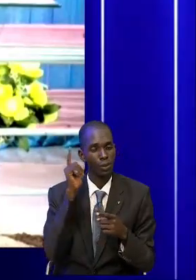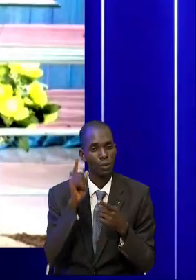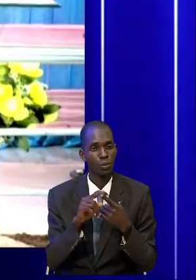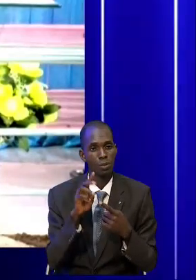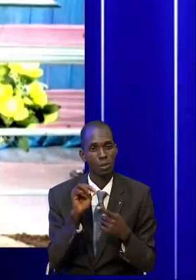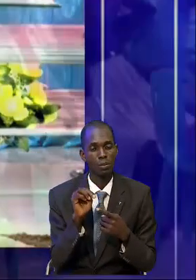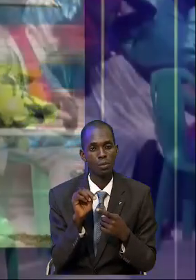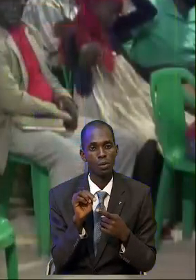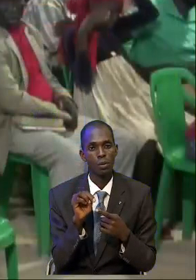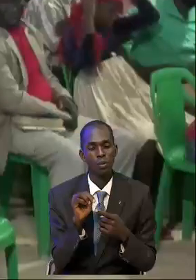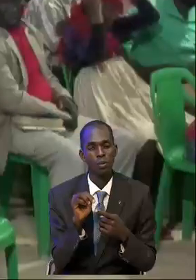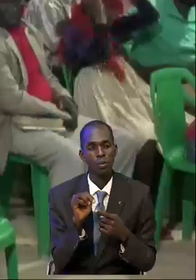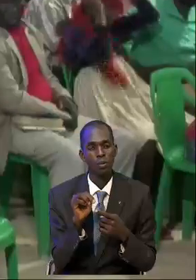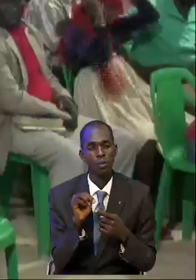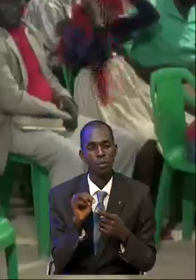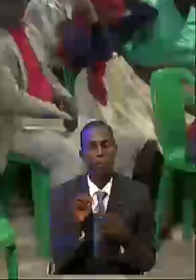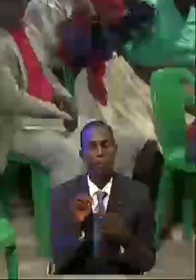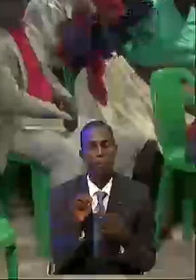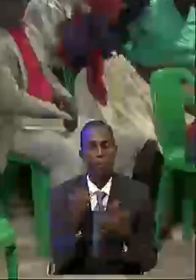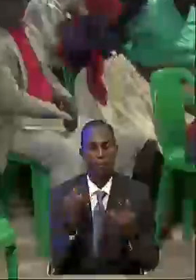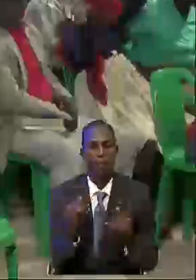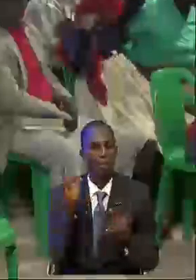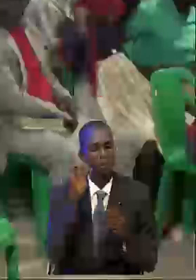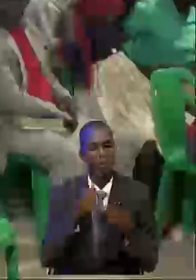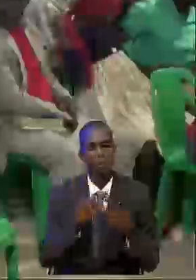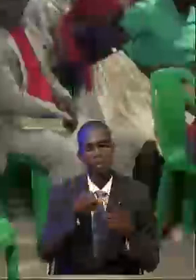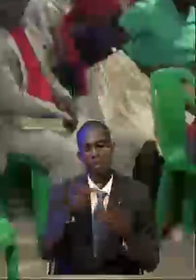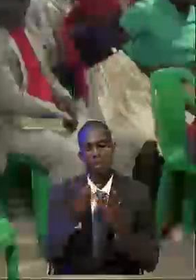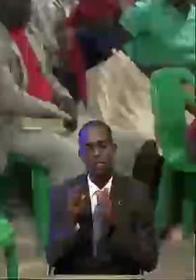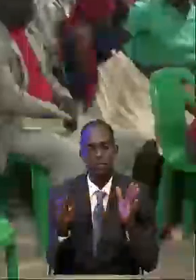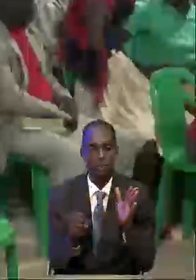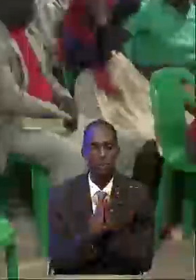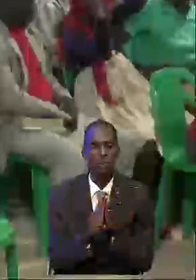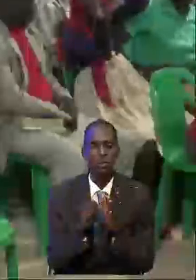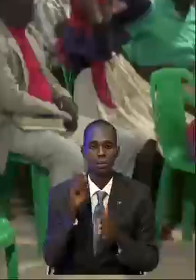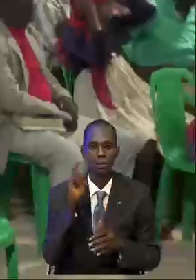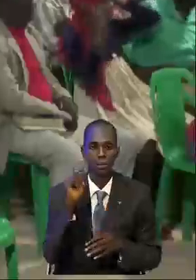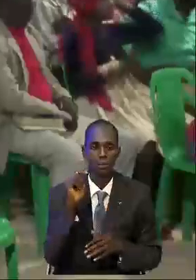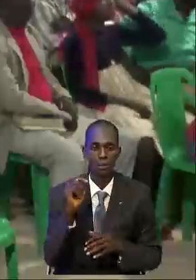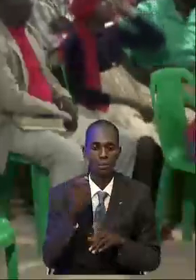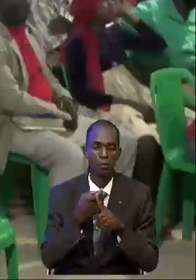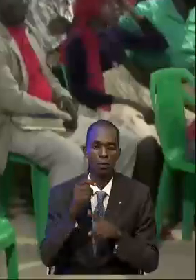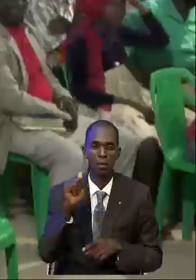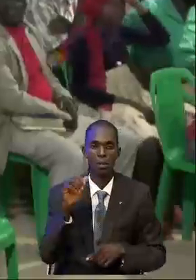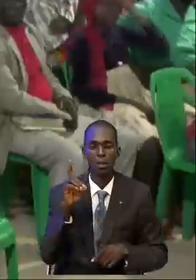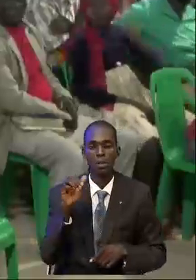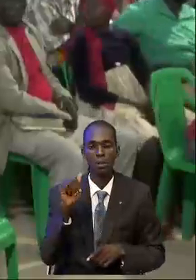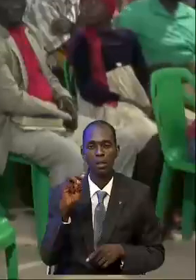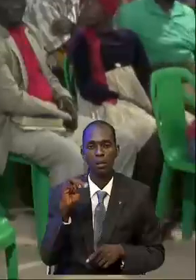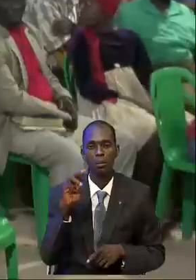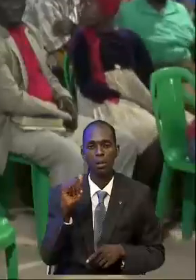as we try to link up with them, we'll stand by Adamawa State now. Adamawa